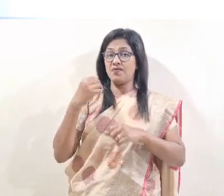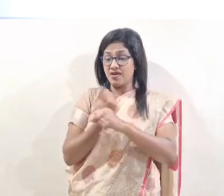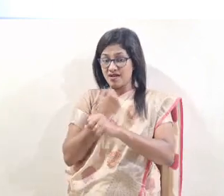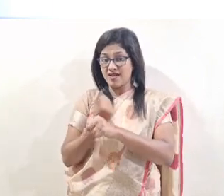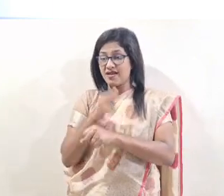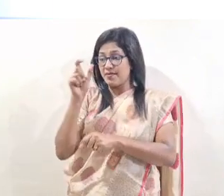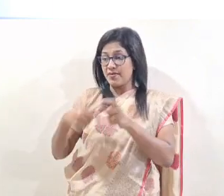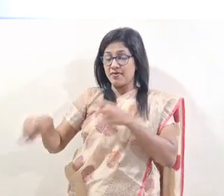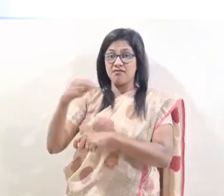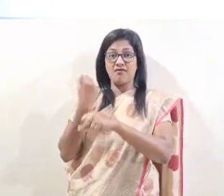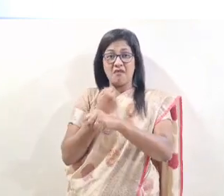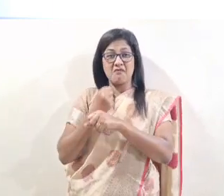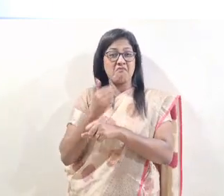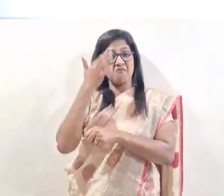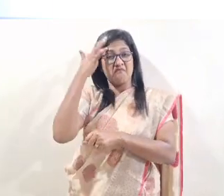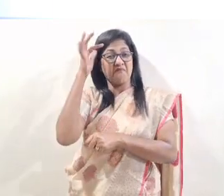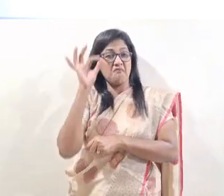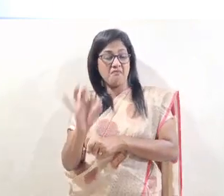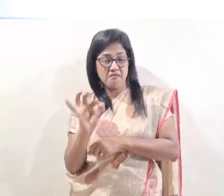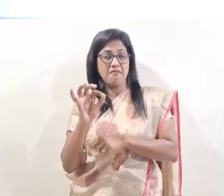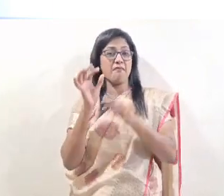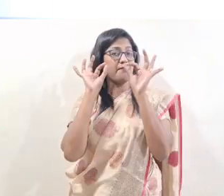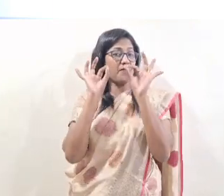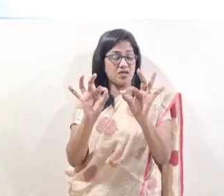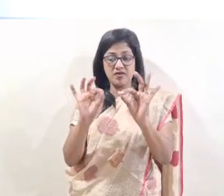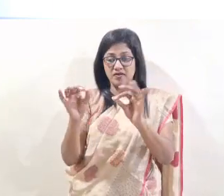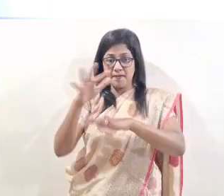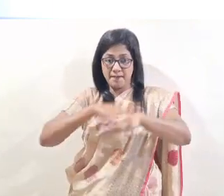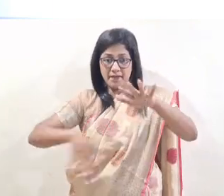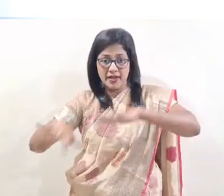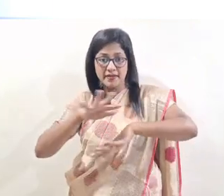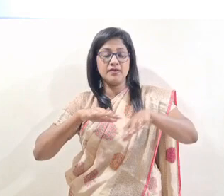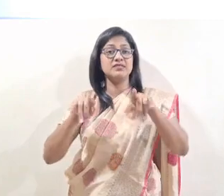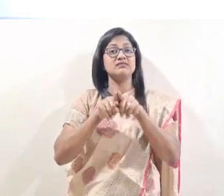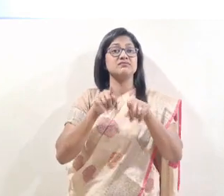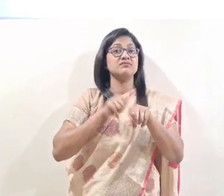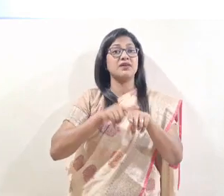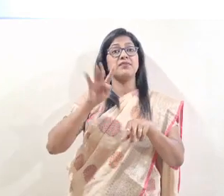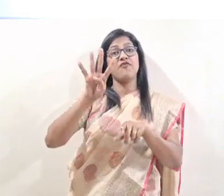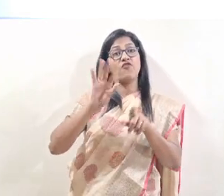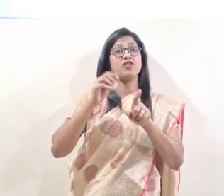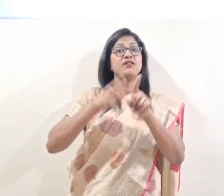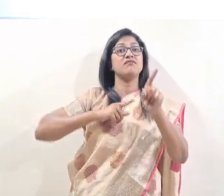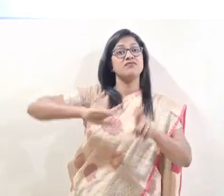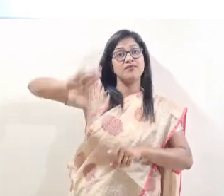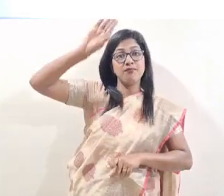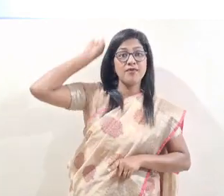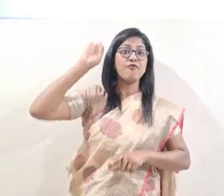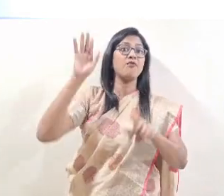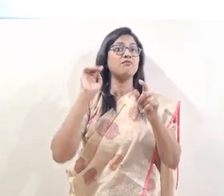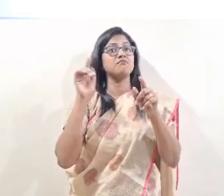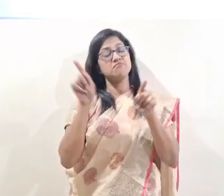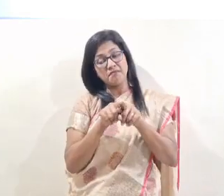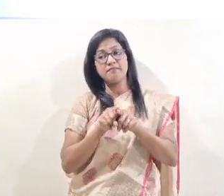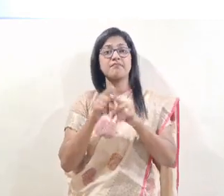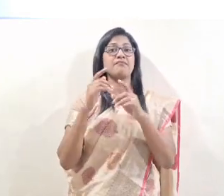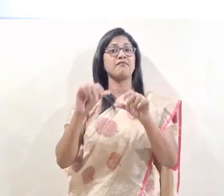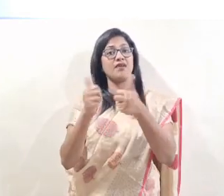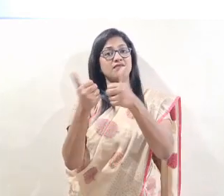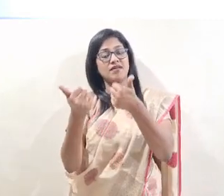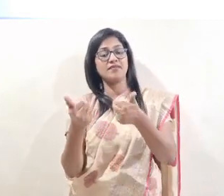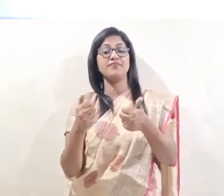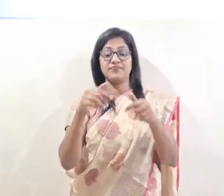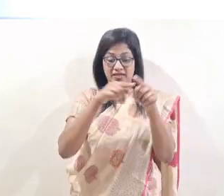were so meticulous in their planning. Still, we are still able to run it 40 years down the line. We are still able to run it.